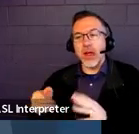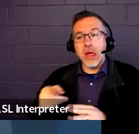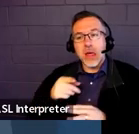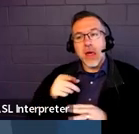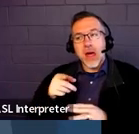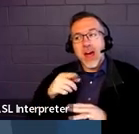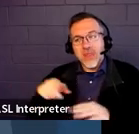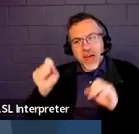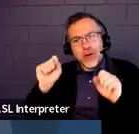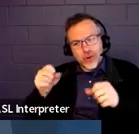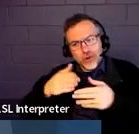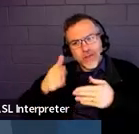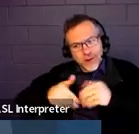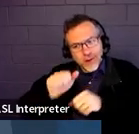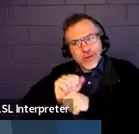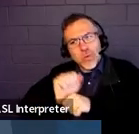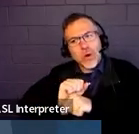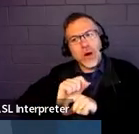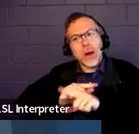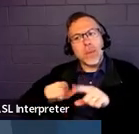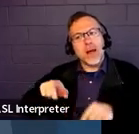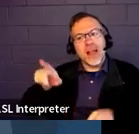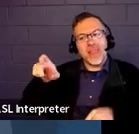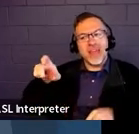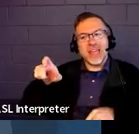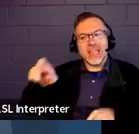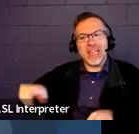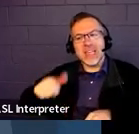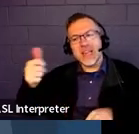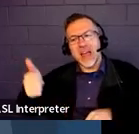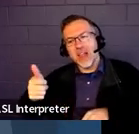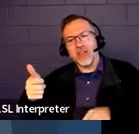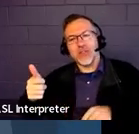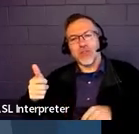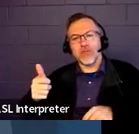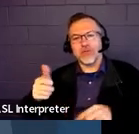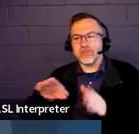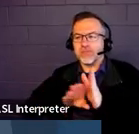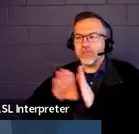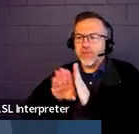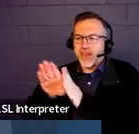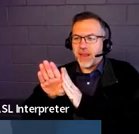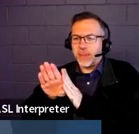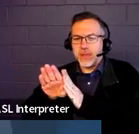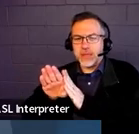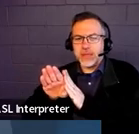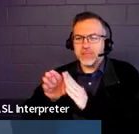work, but they needed other development areas to be addressed.